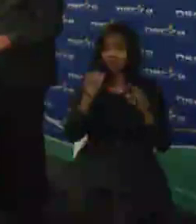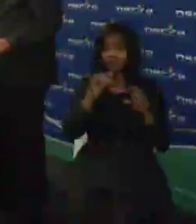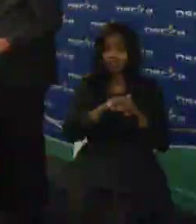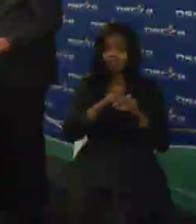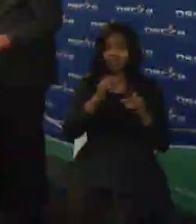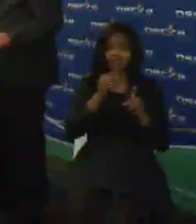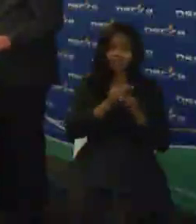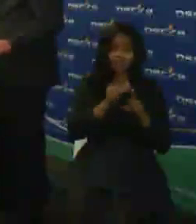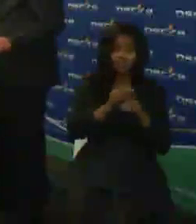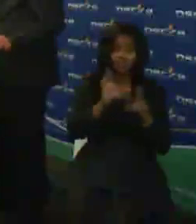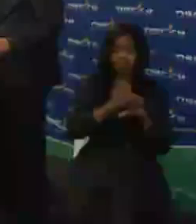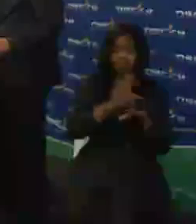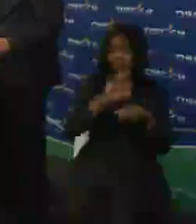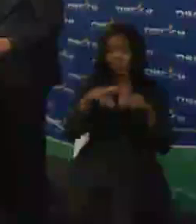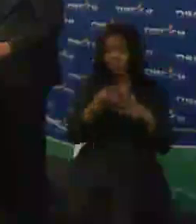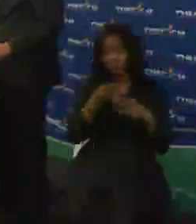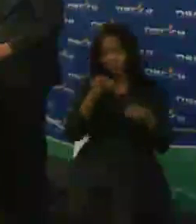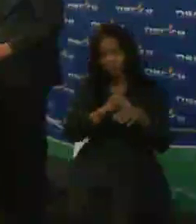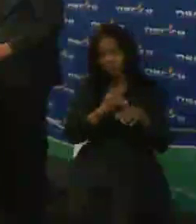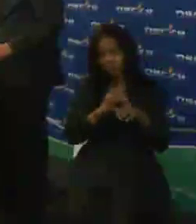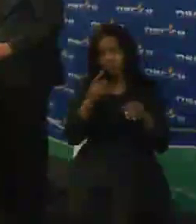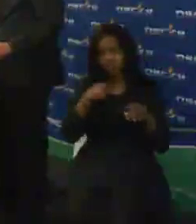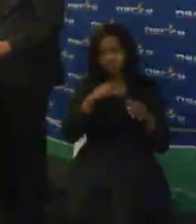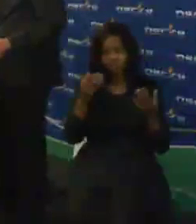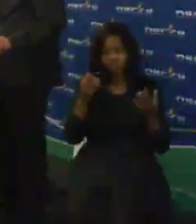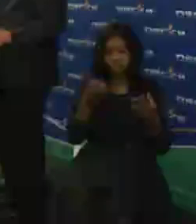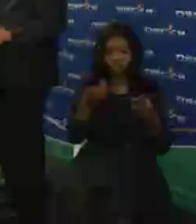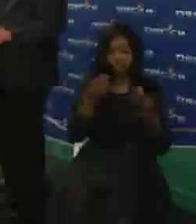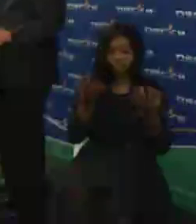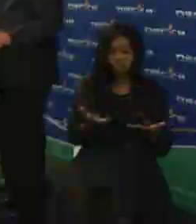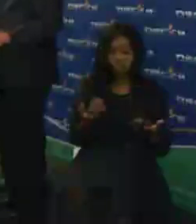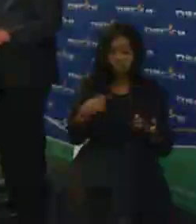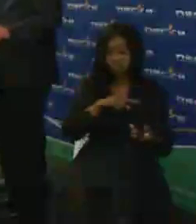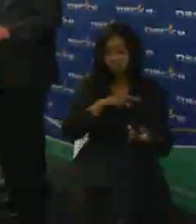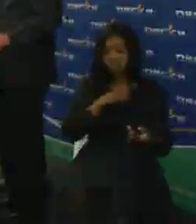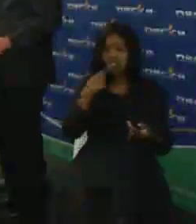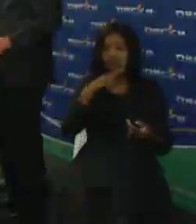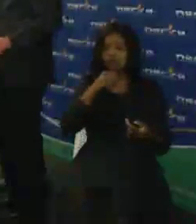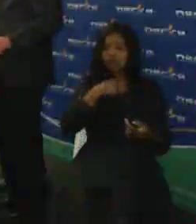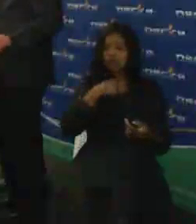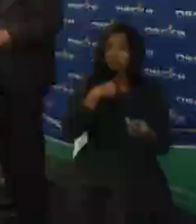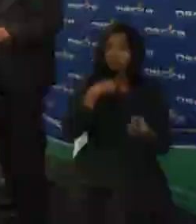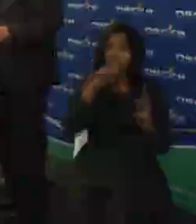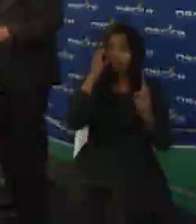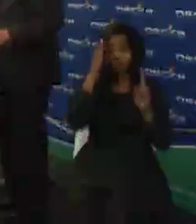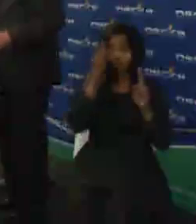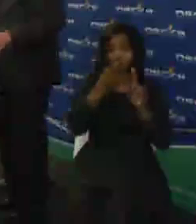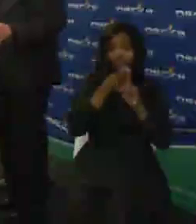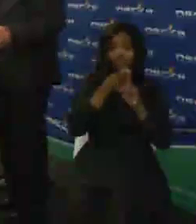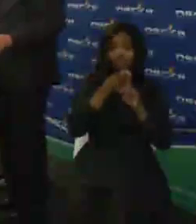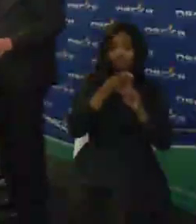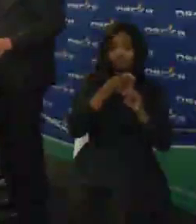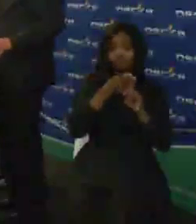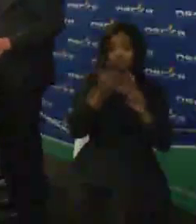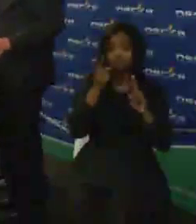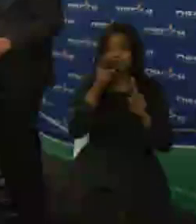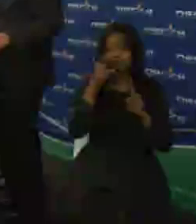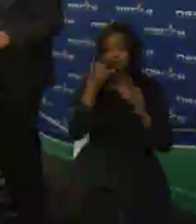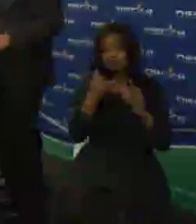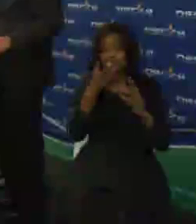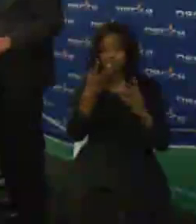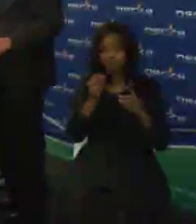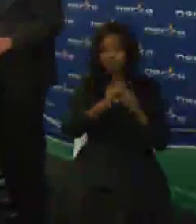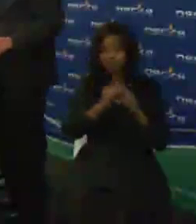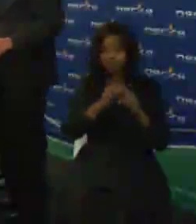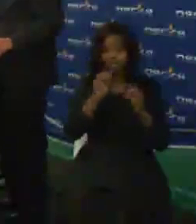context and the circumstances and the history of how we get where we are. So for me, the key is the context we're in at the moment, and